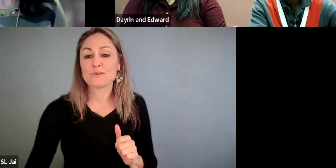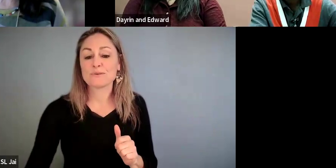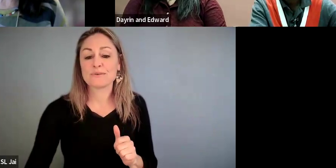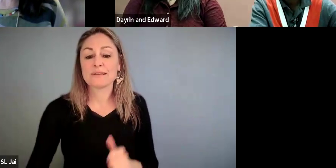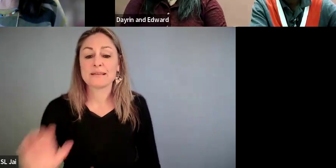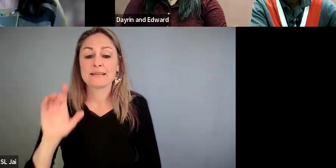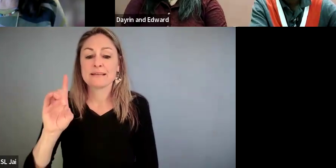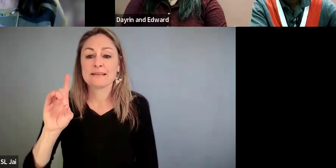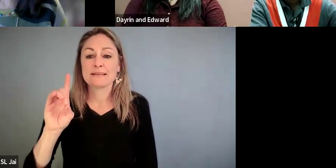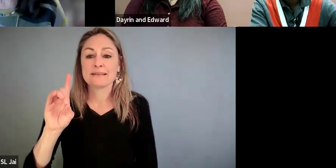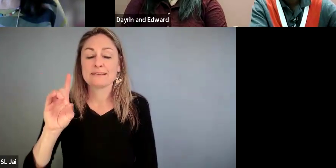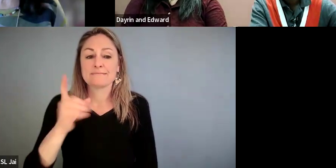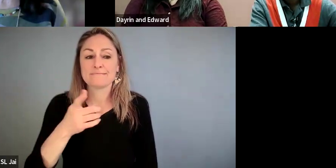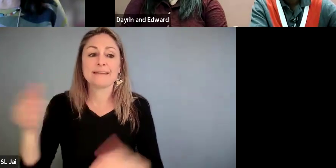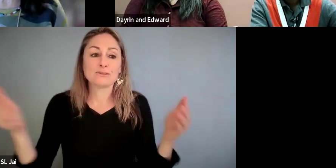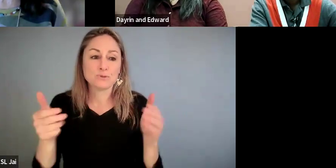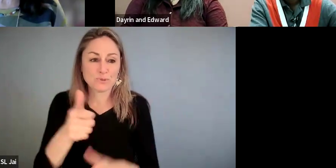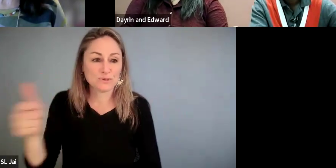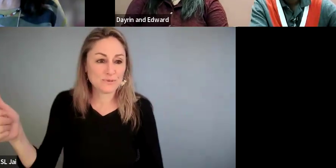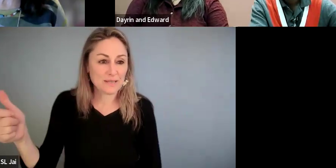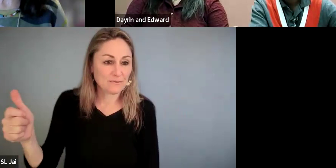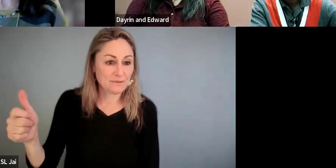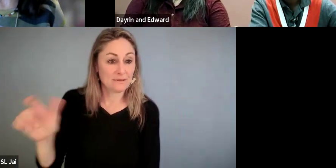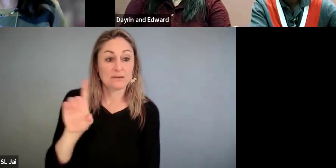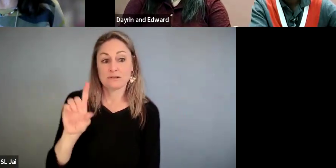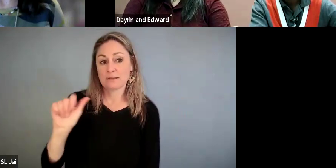Lori. Go ahead and introduce yourselves, guys, and take it away.